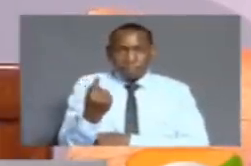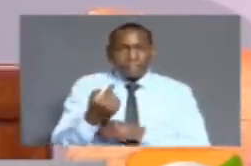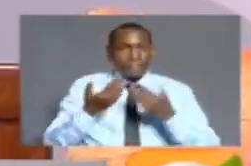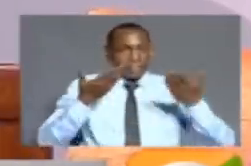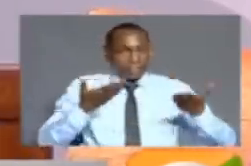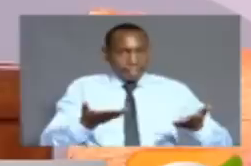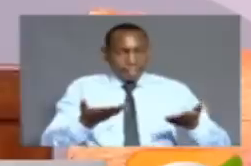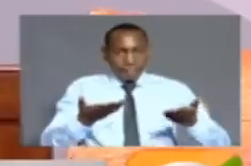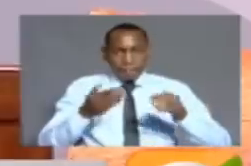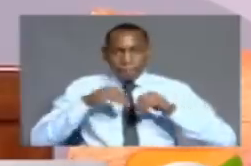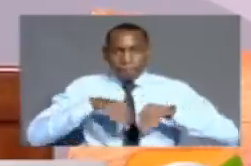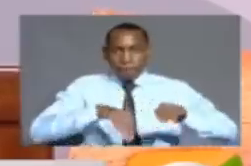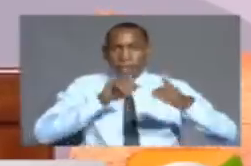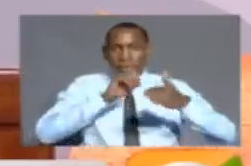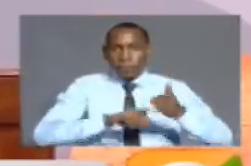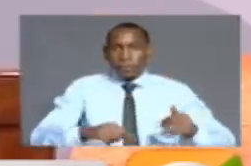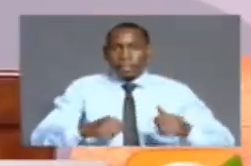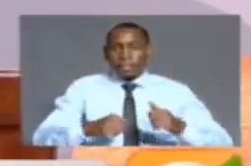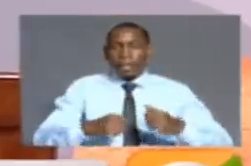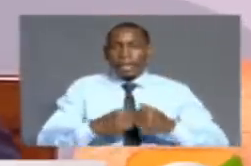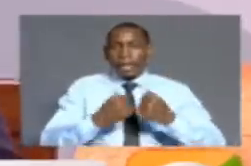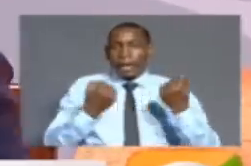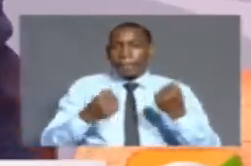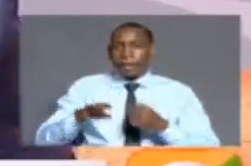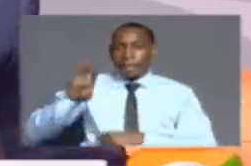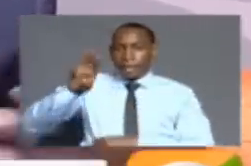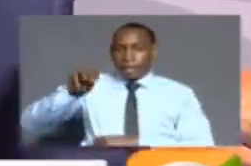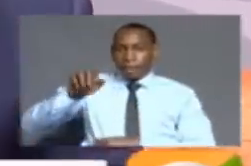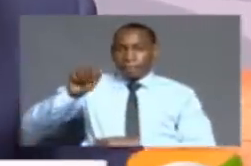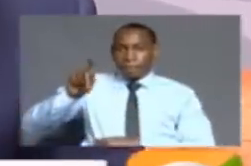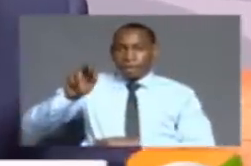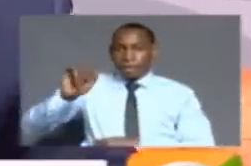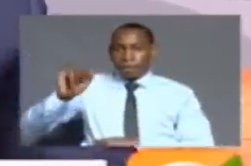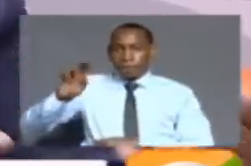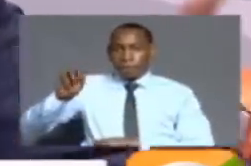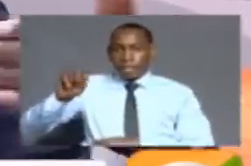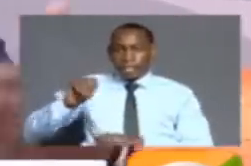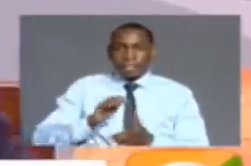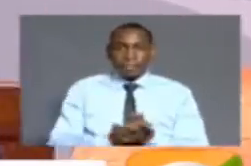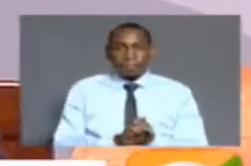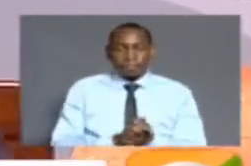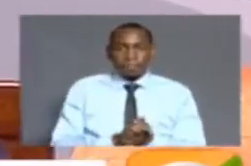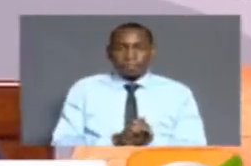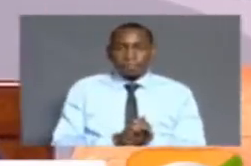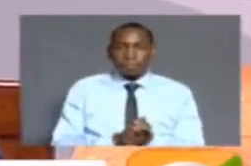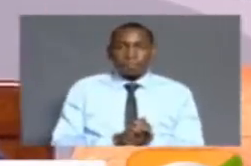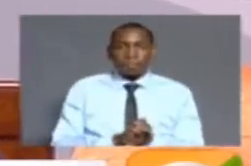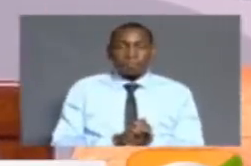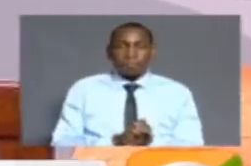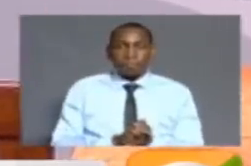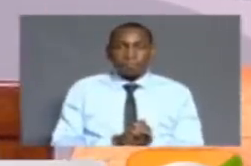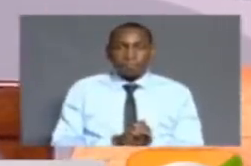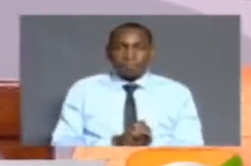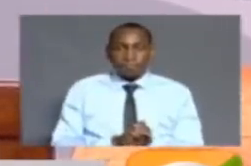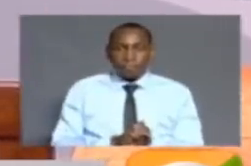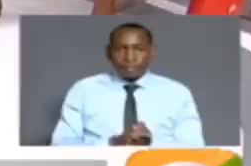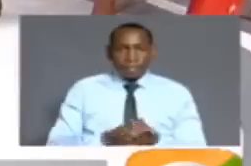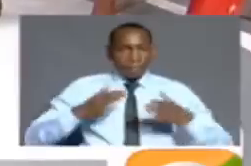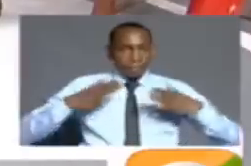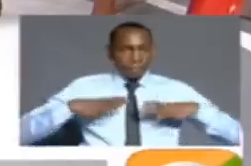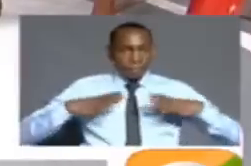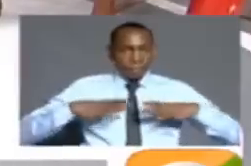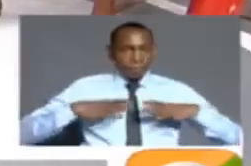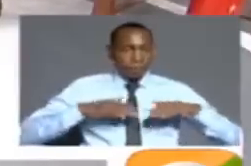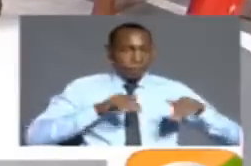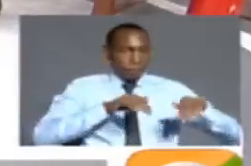now following what is happening in Makueni. Well, I can say, you fight Makueni, but you give credit where it's due. The citizens of Makueni,